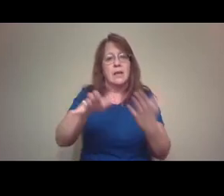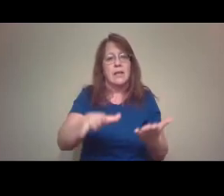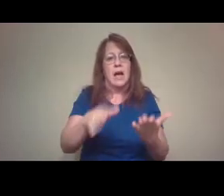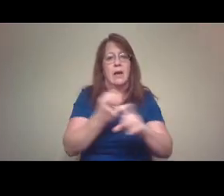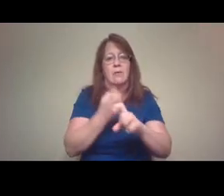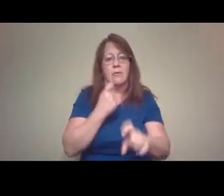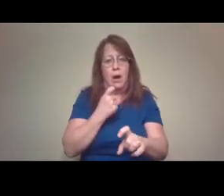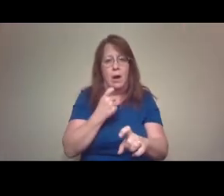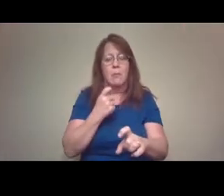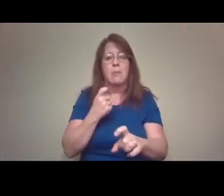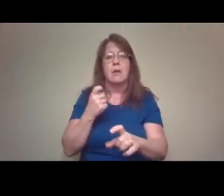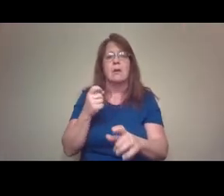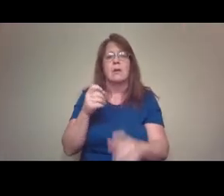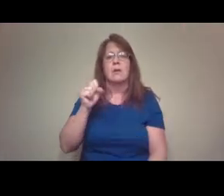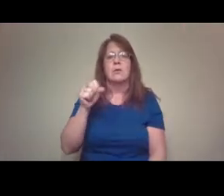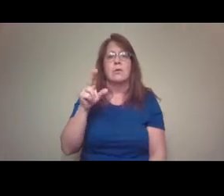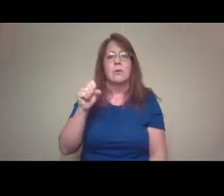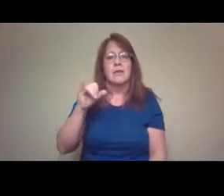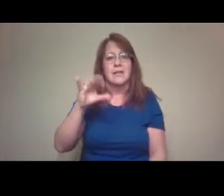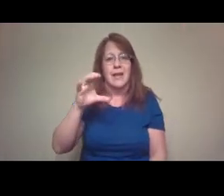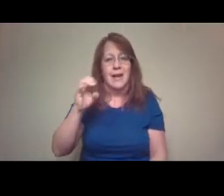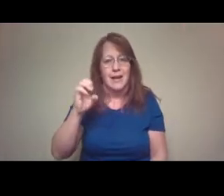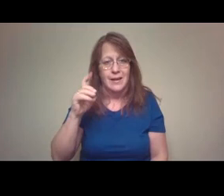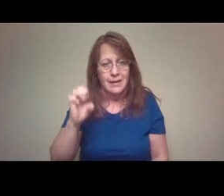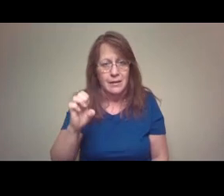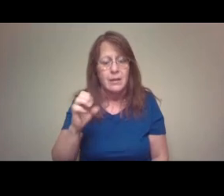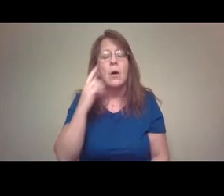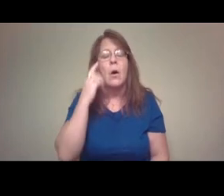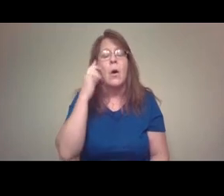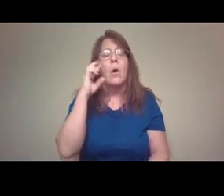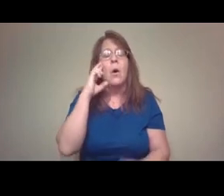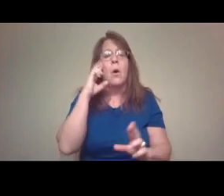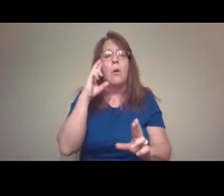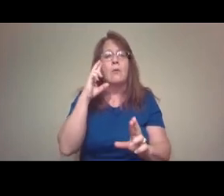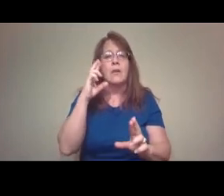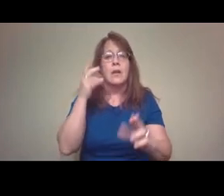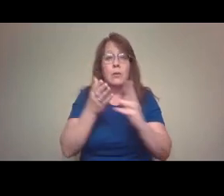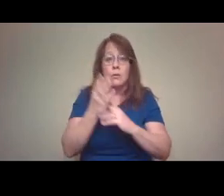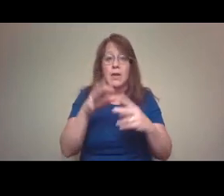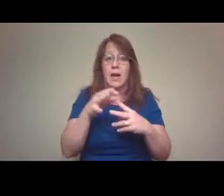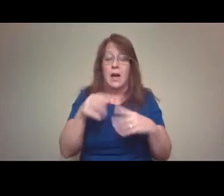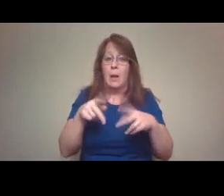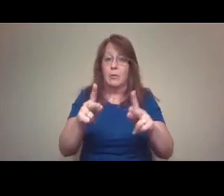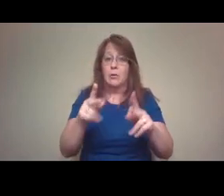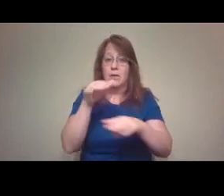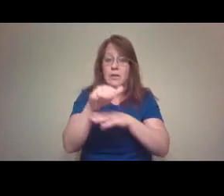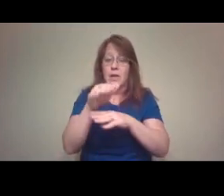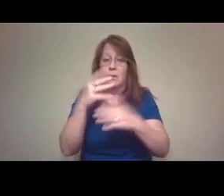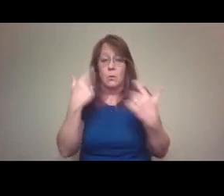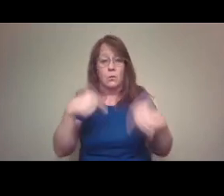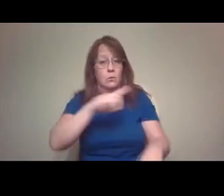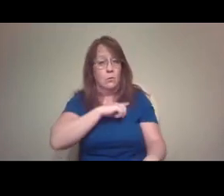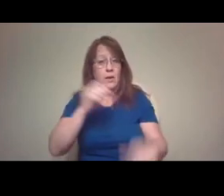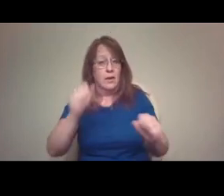this topic may elicit, and we hope through these opportunities tonight, we can learn from one another and take